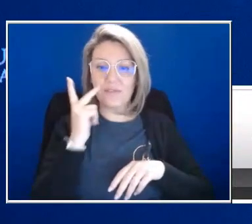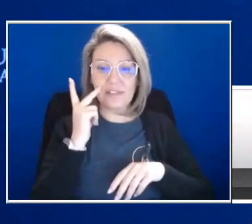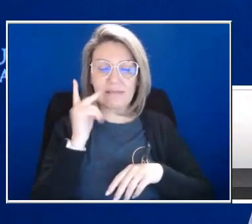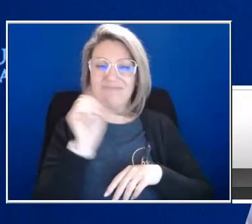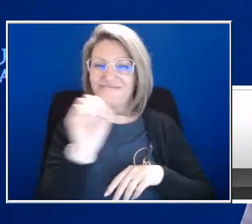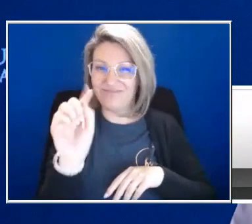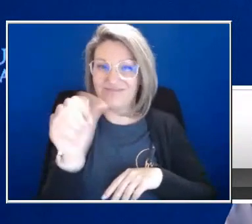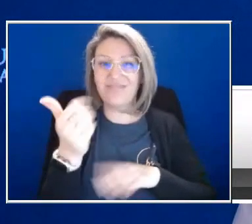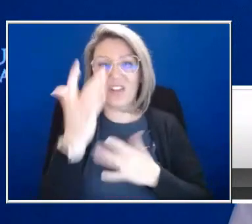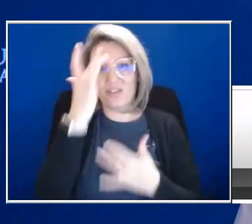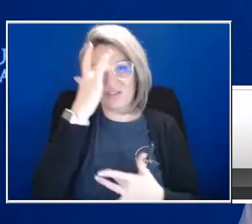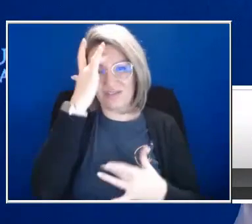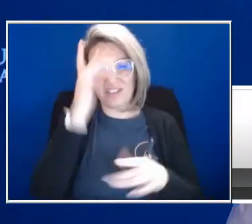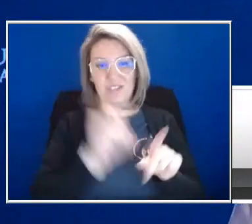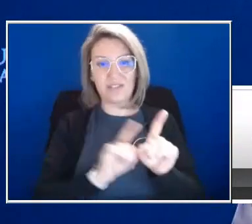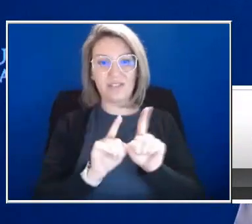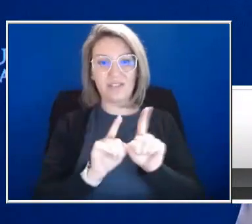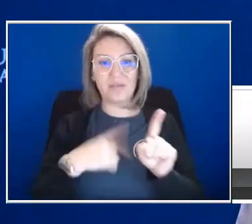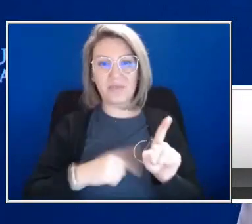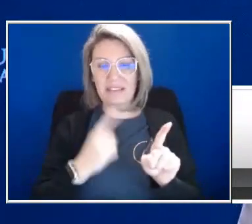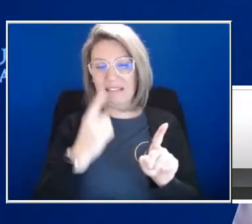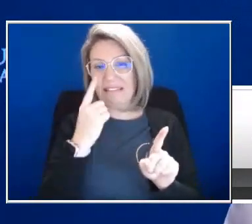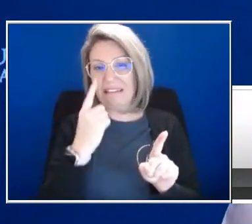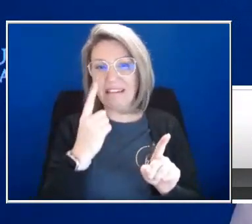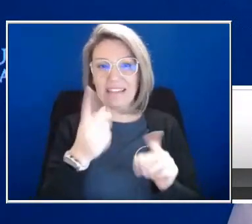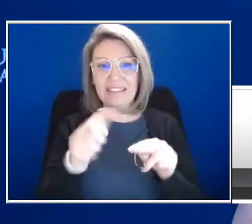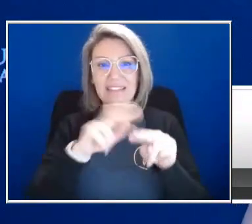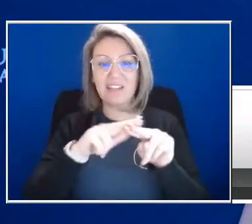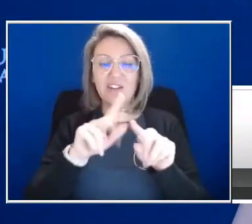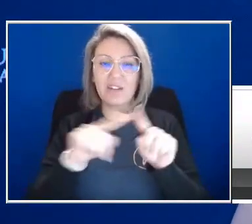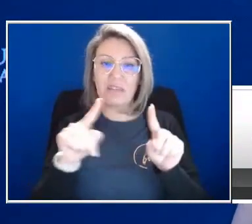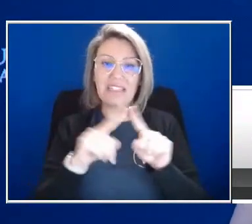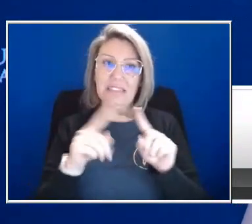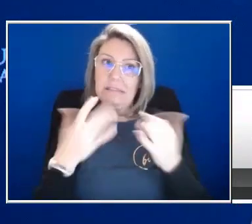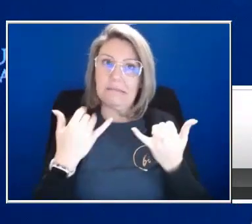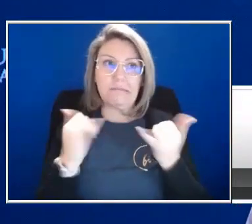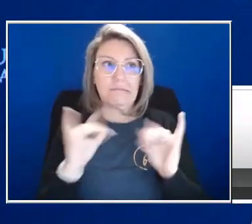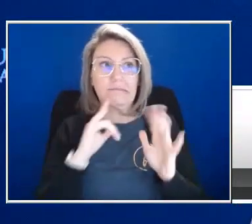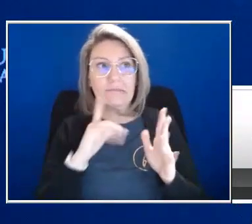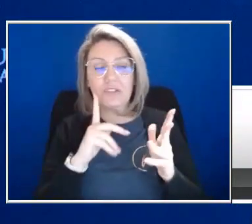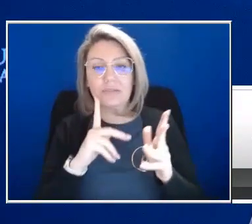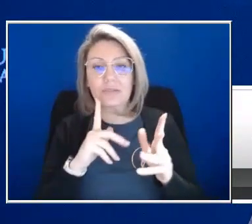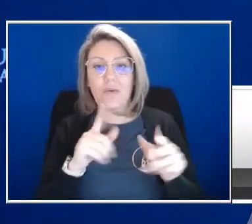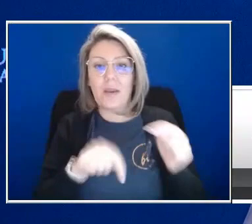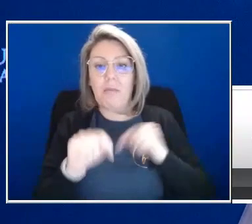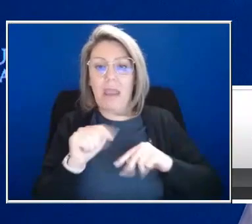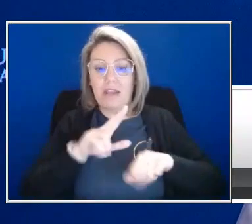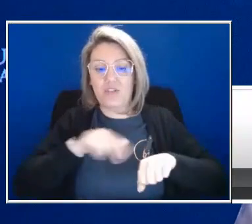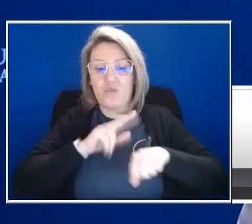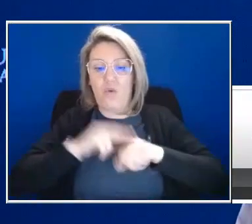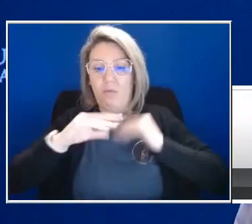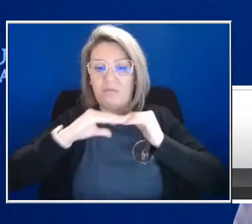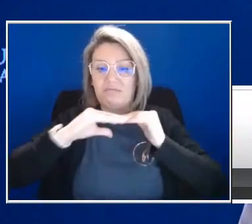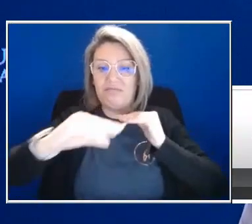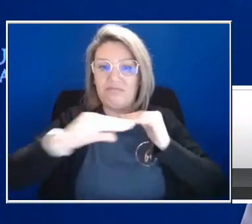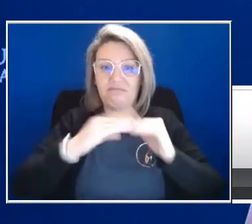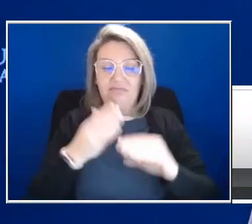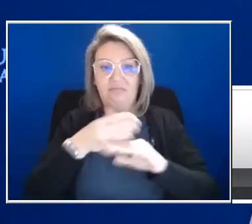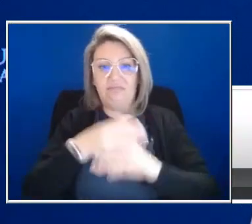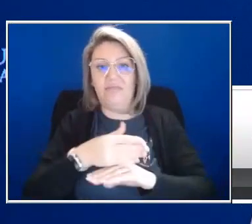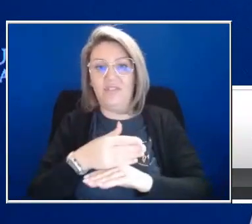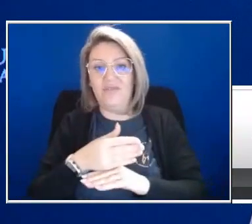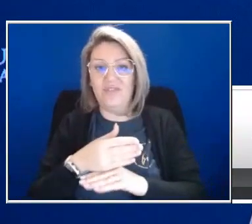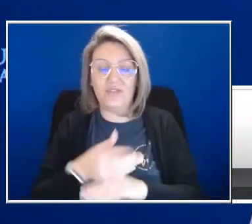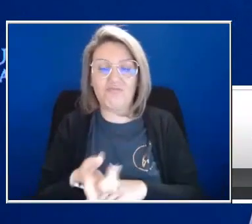well, where we think it's an increase, but we are kind of just getting back to a normal, steady state after those year, 2